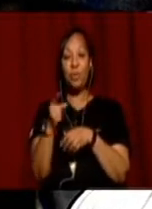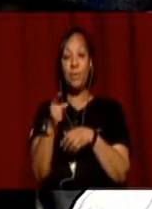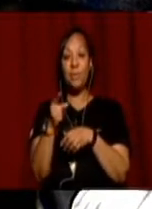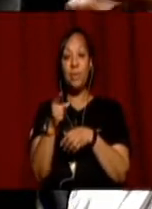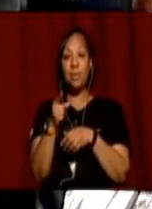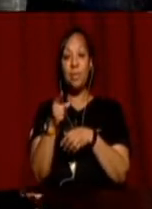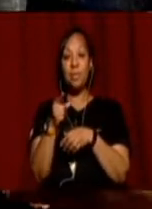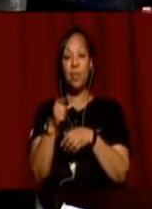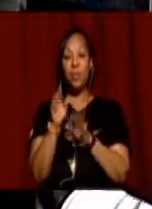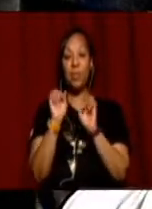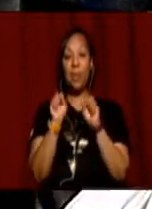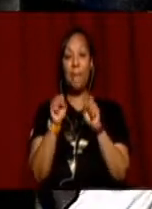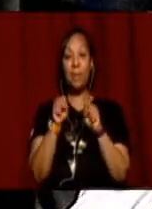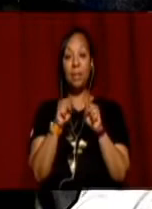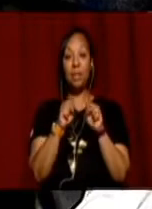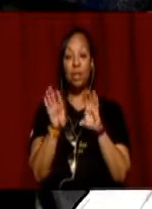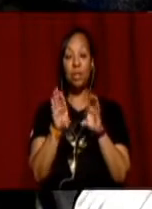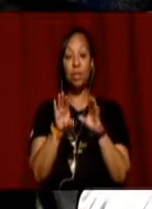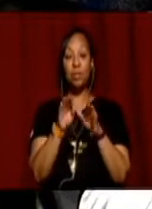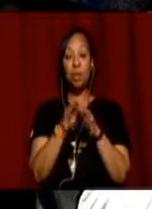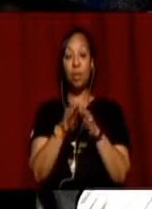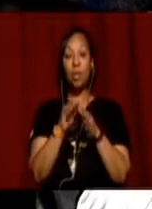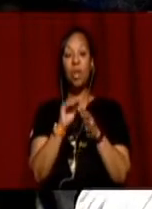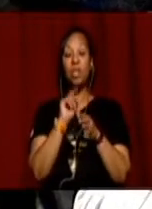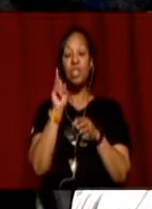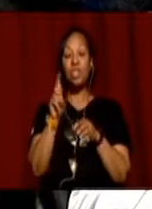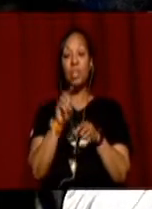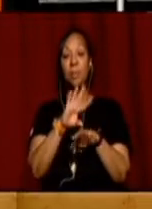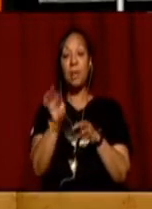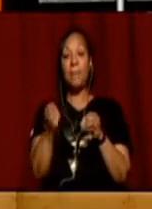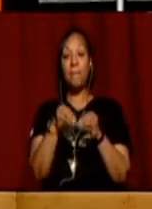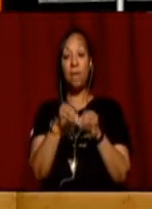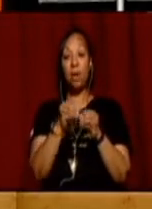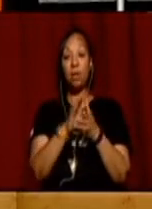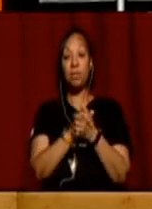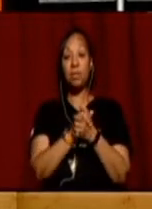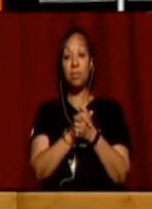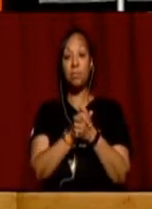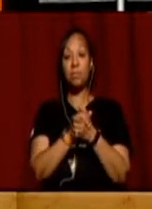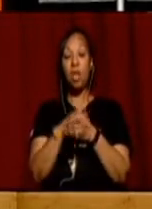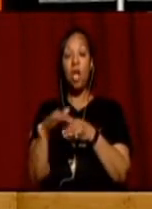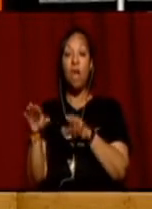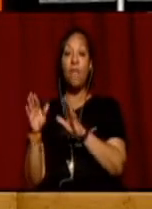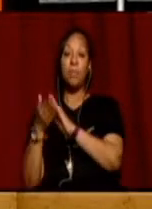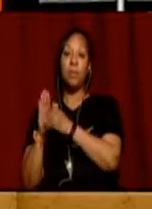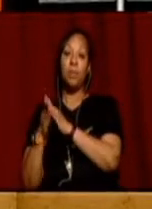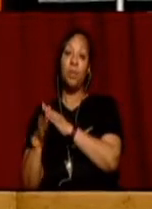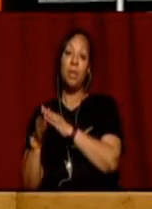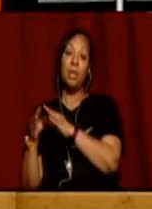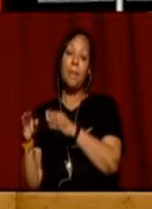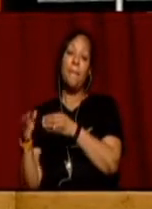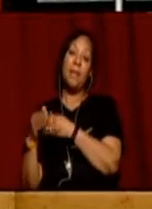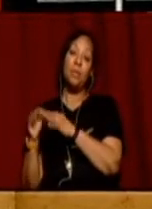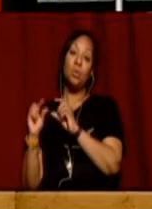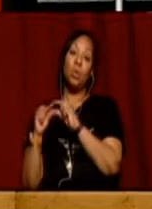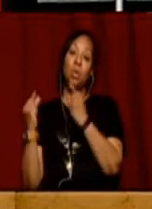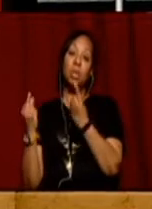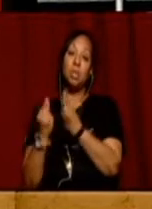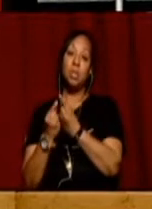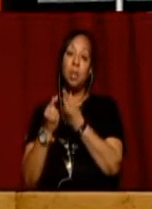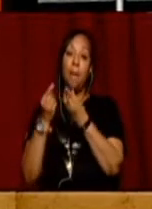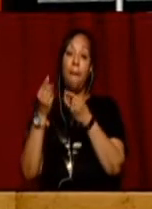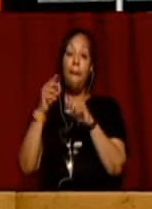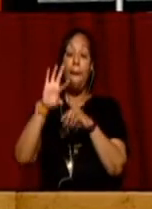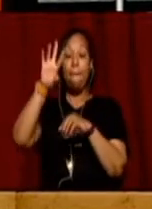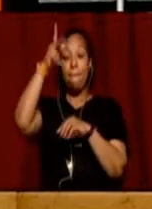the ability to do so should get involved. From community-based organizations, public